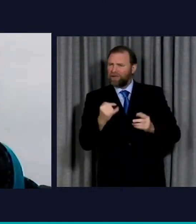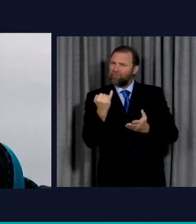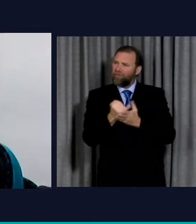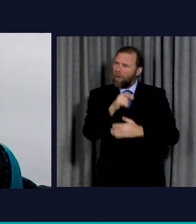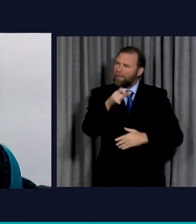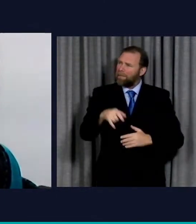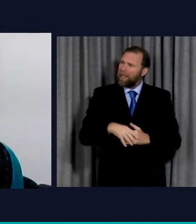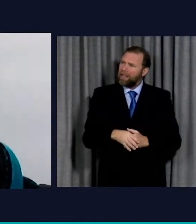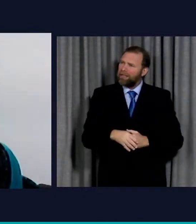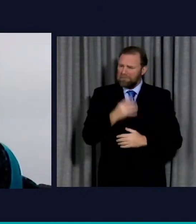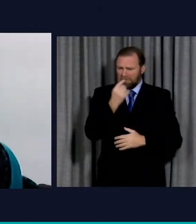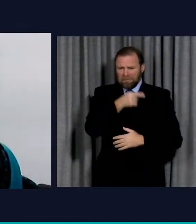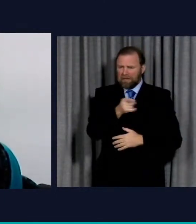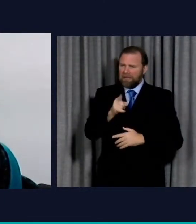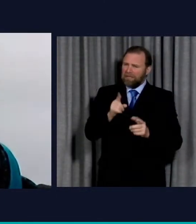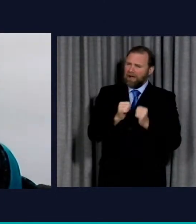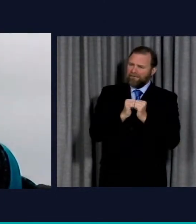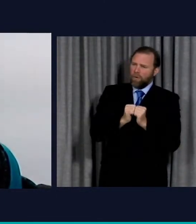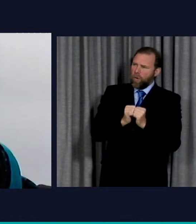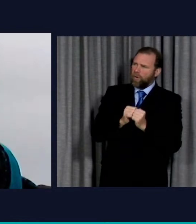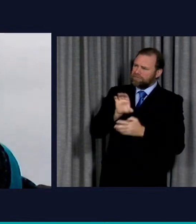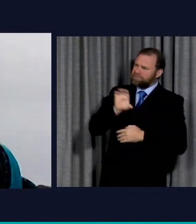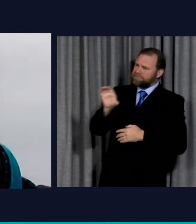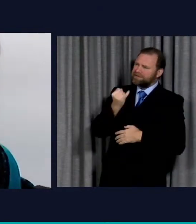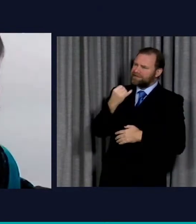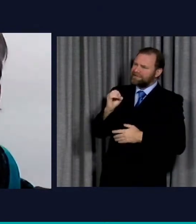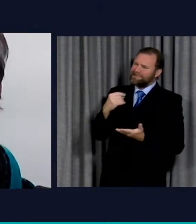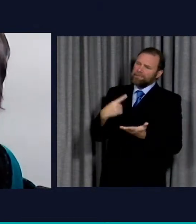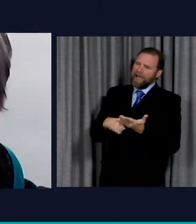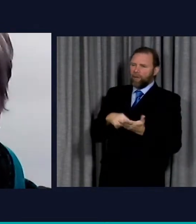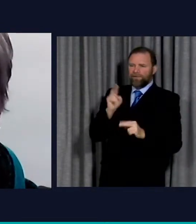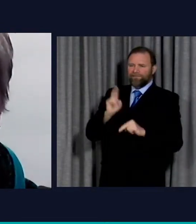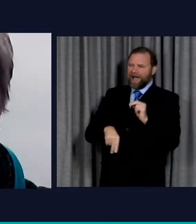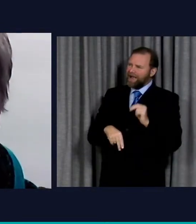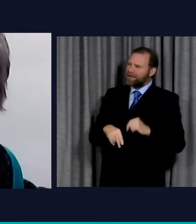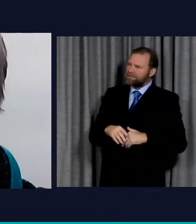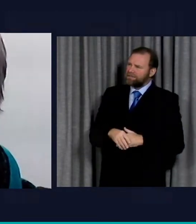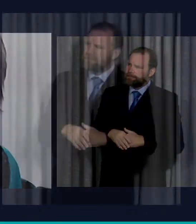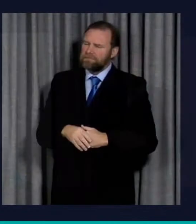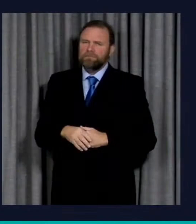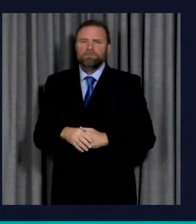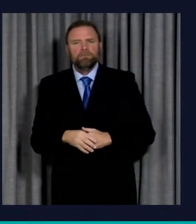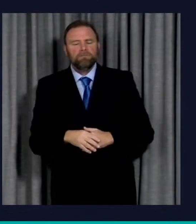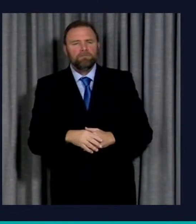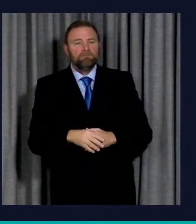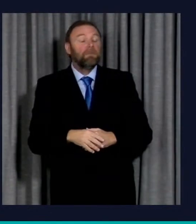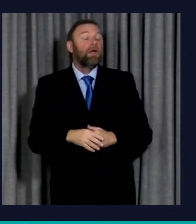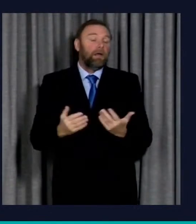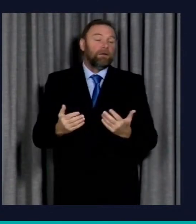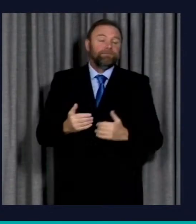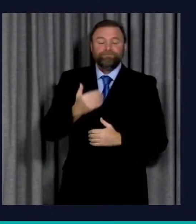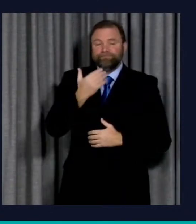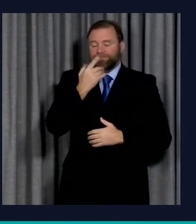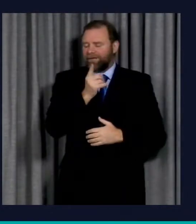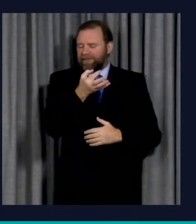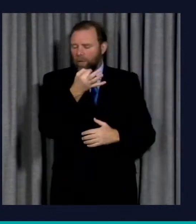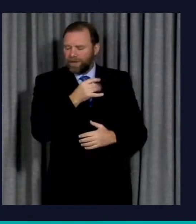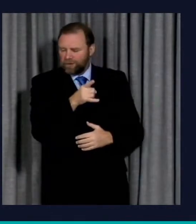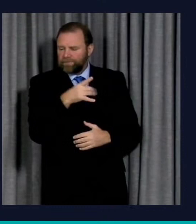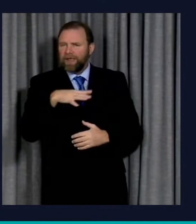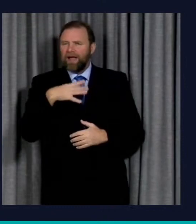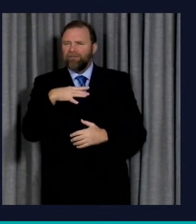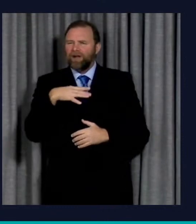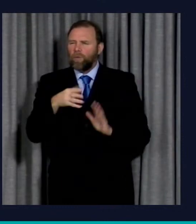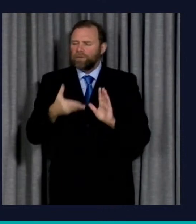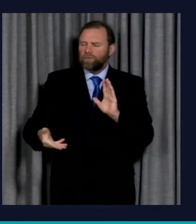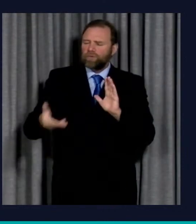least afford £60 fines over the Christmas period, which is expensive enough? Well, thank you for that question, because I really want to